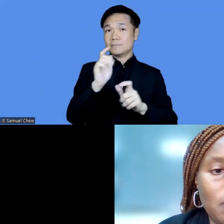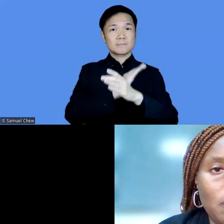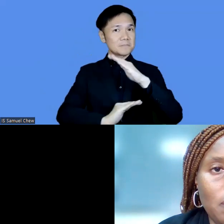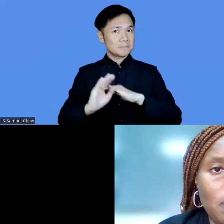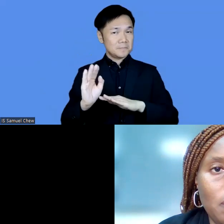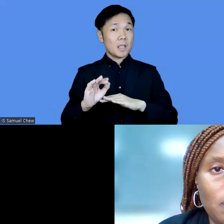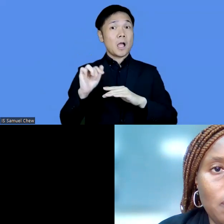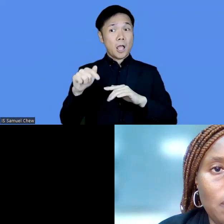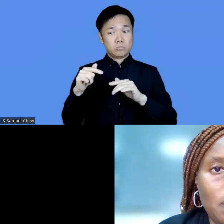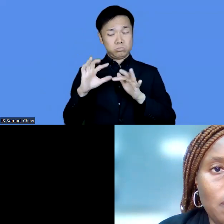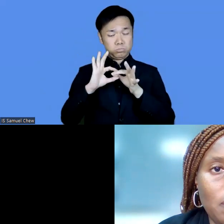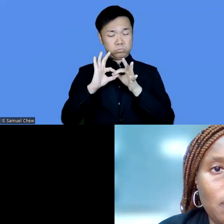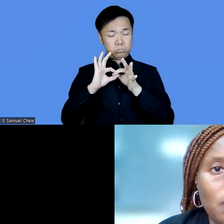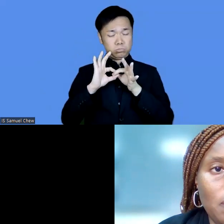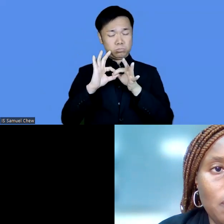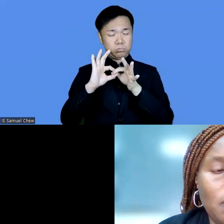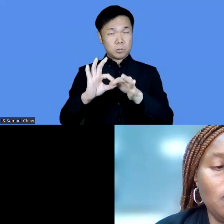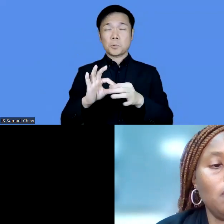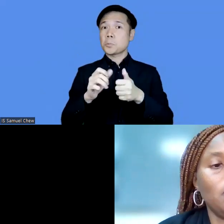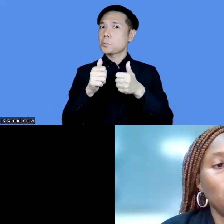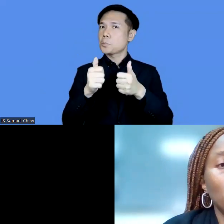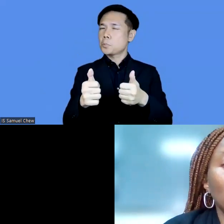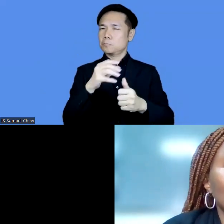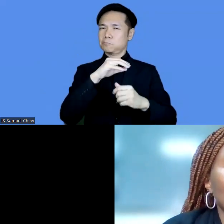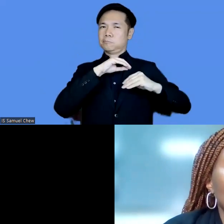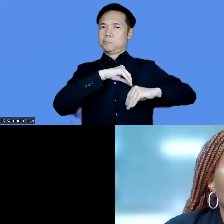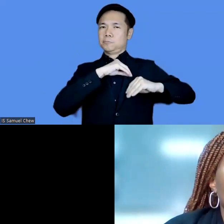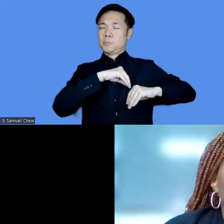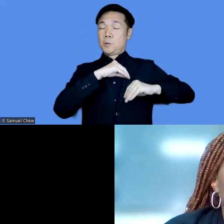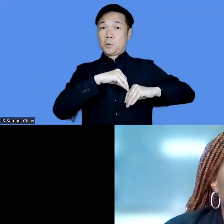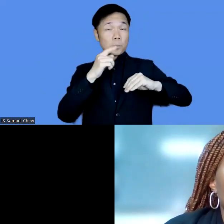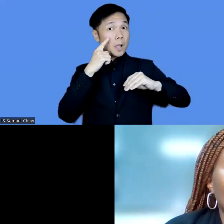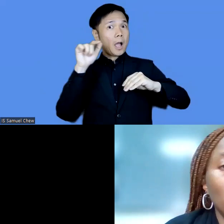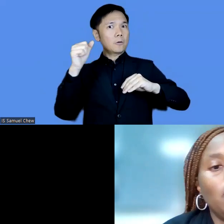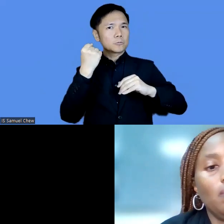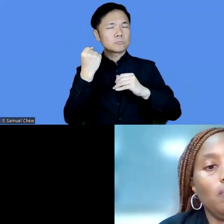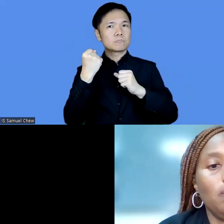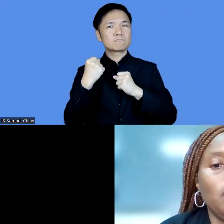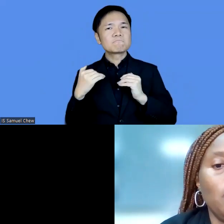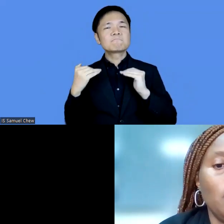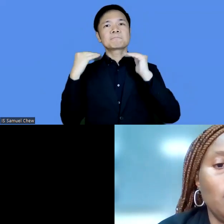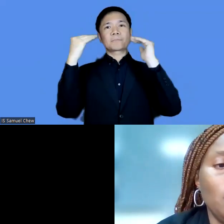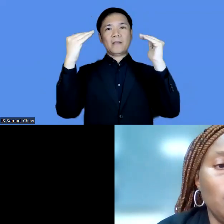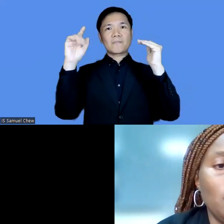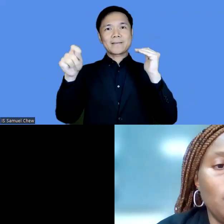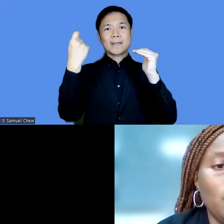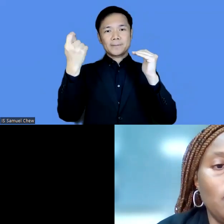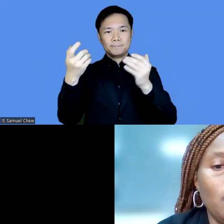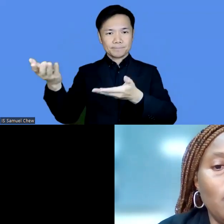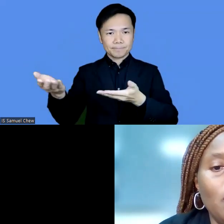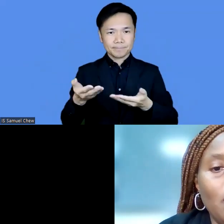already giving us concrete results for advancing the agenda in Kenya. Sally, welcome, and the floor is yours.